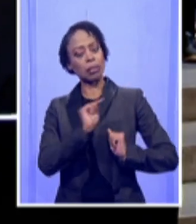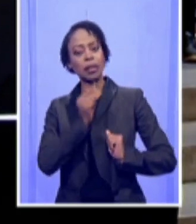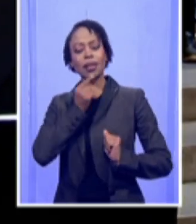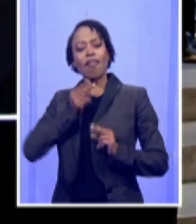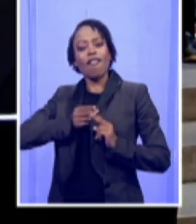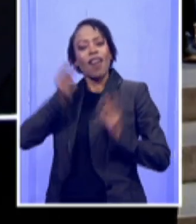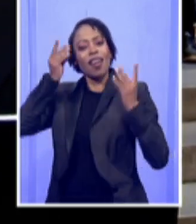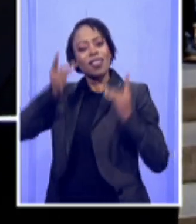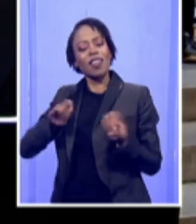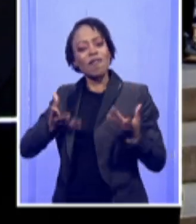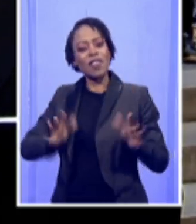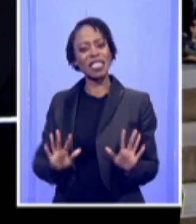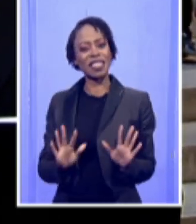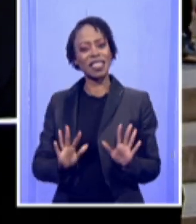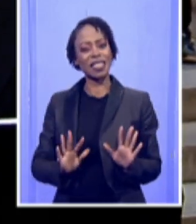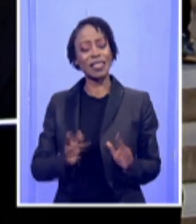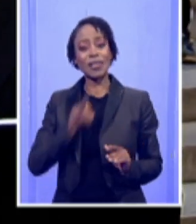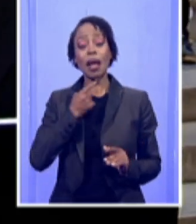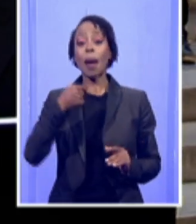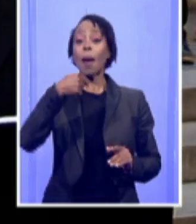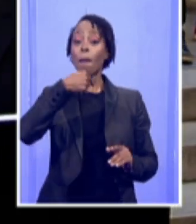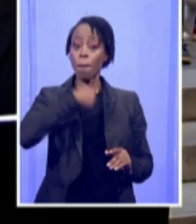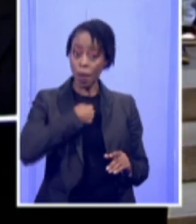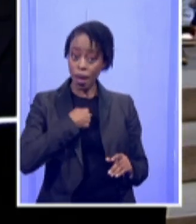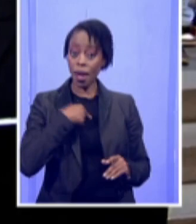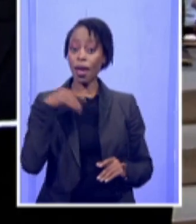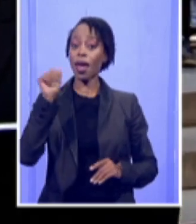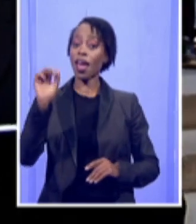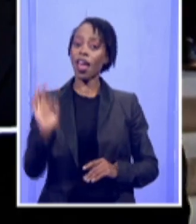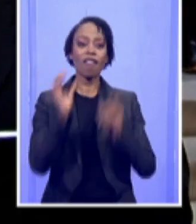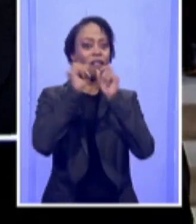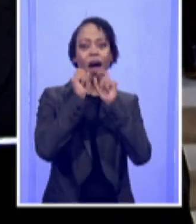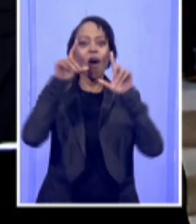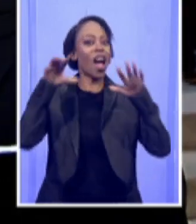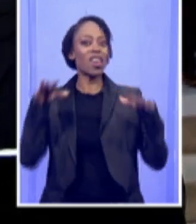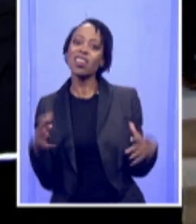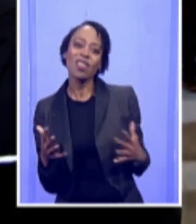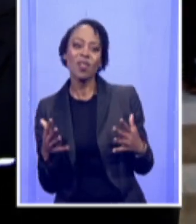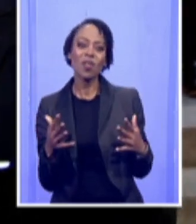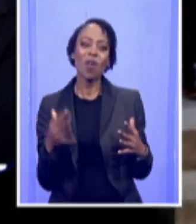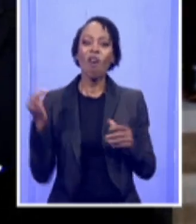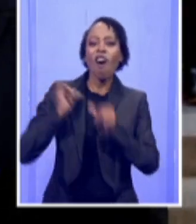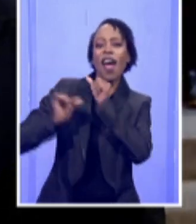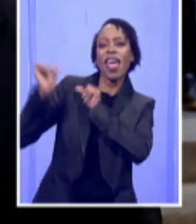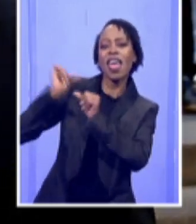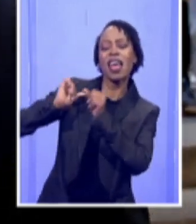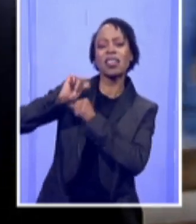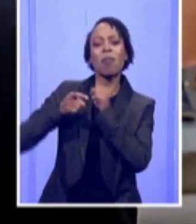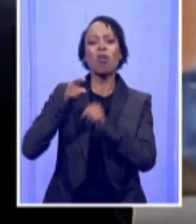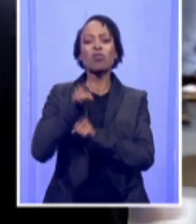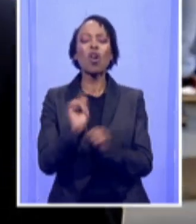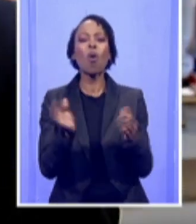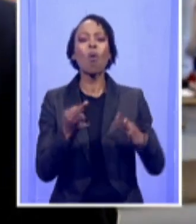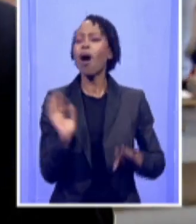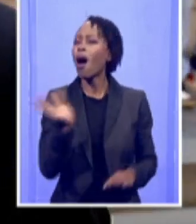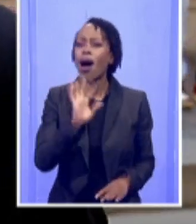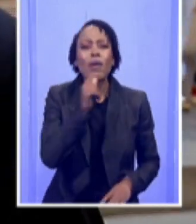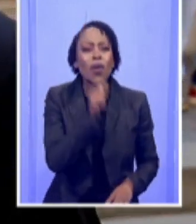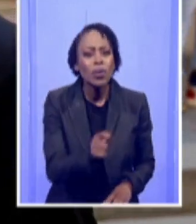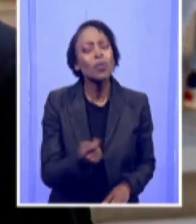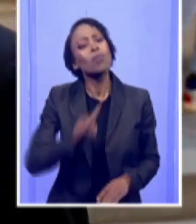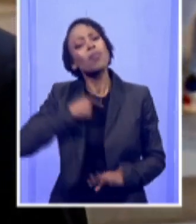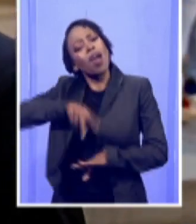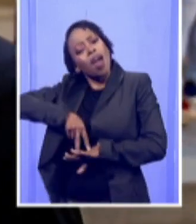concluded that I and AfriForum, that we're not aware of the history of this song, which isn't true because I testified about